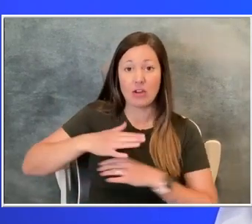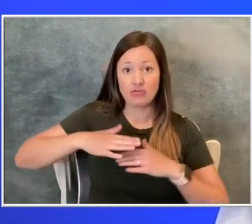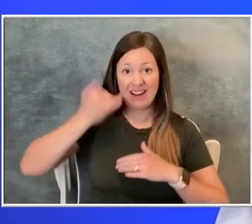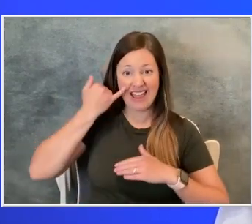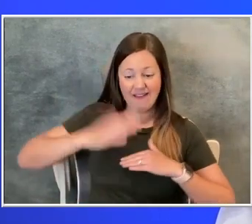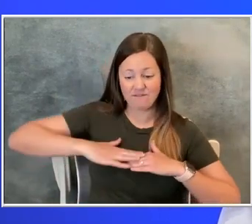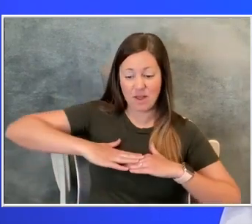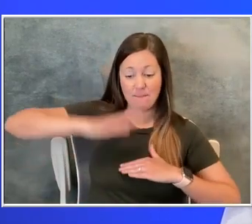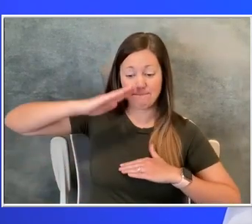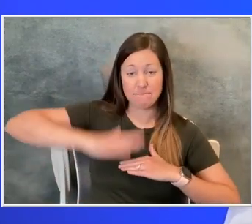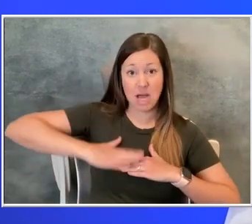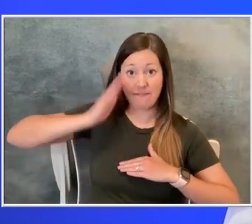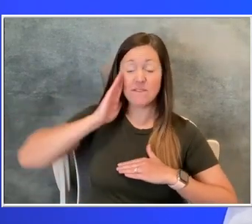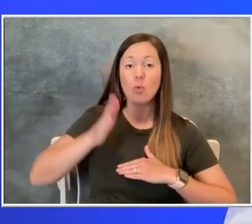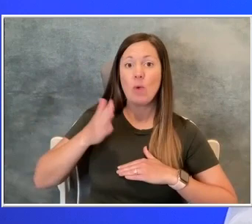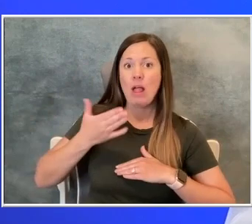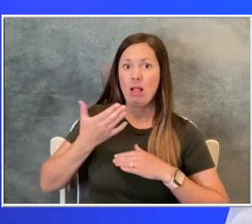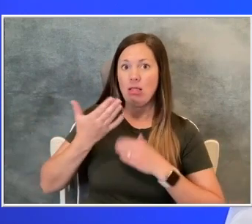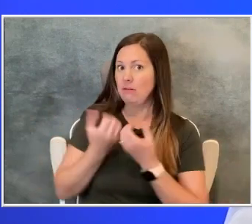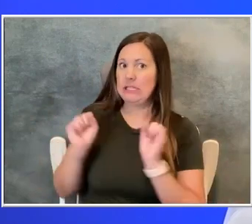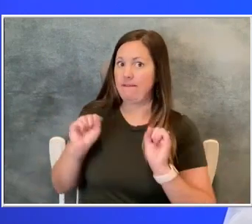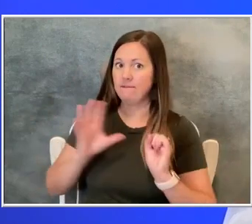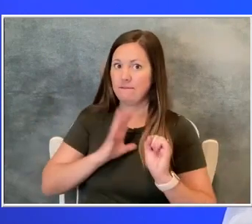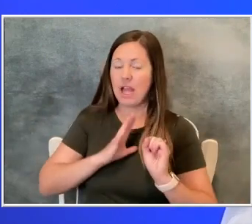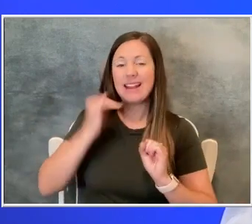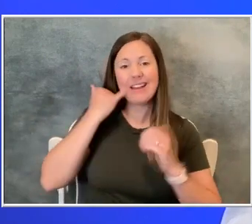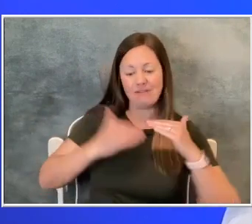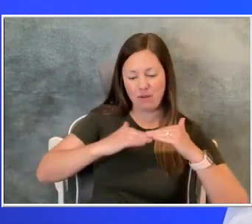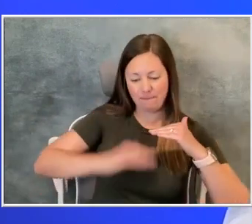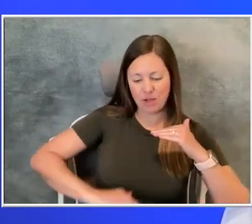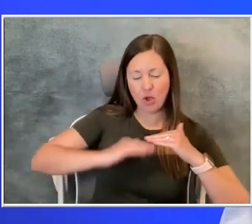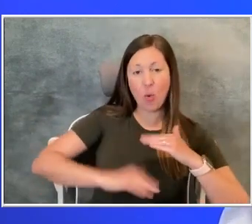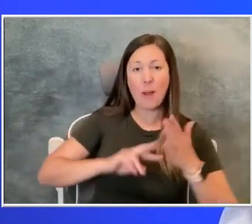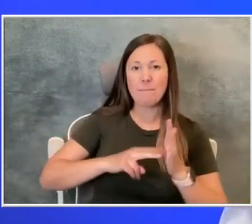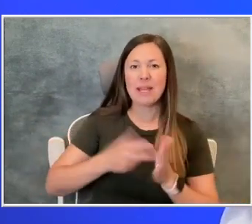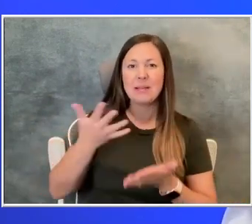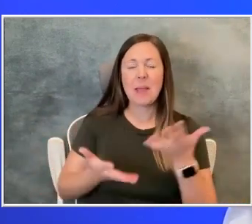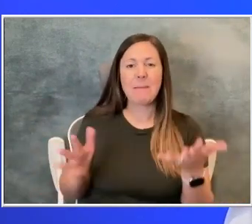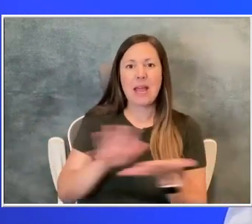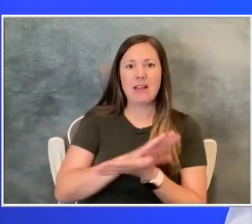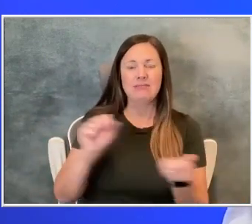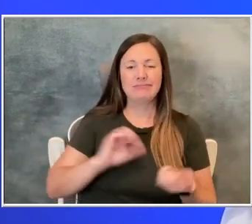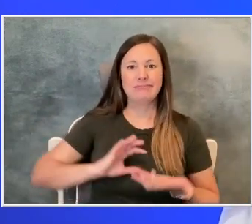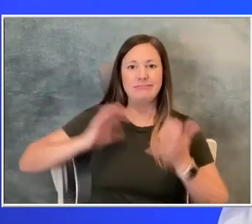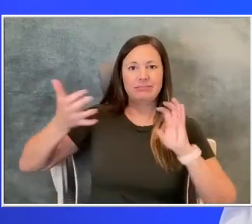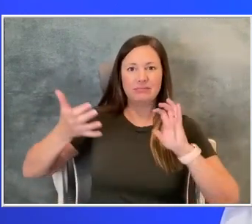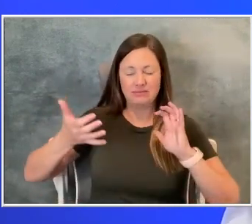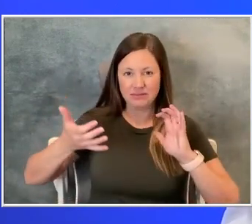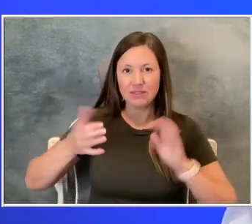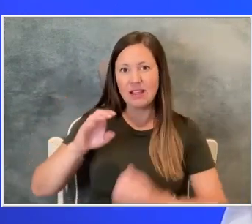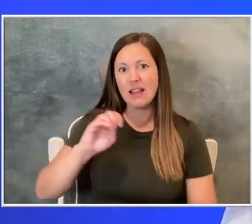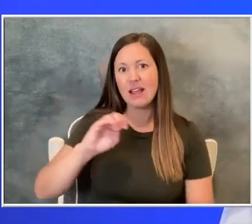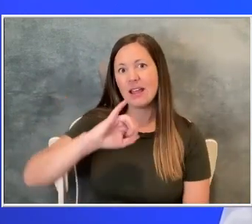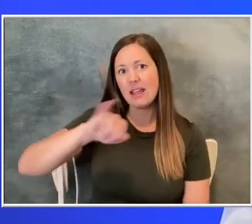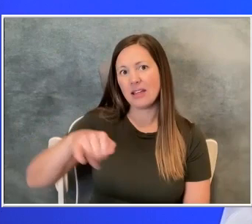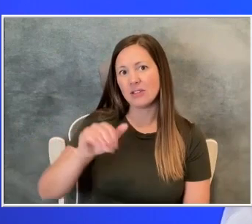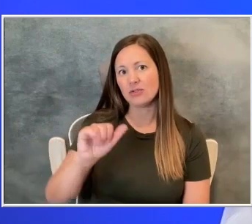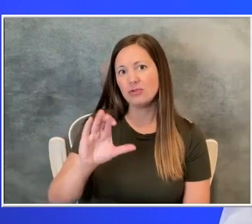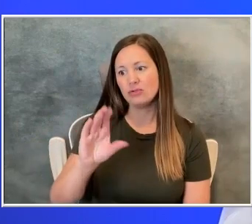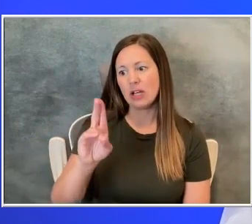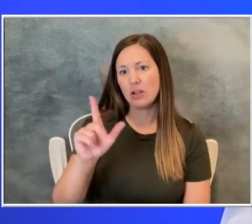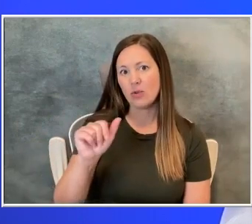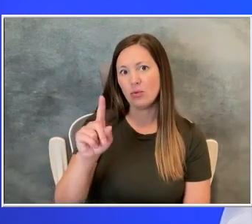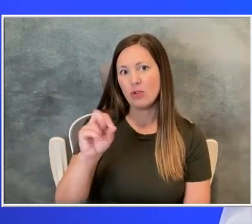level, excuse me. Below that, you could be damaging the ejaculatory function, even though you may maintain erectile function, okay? So